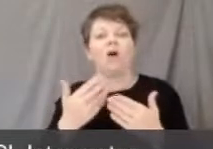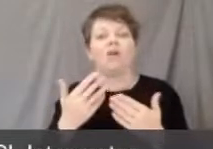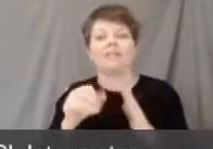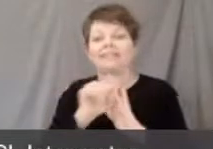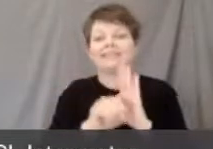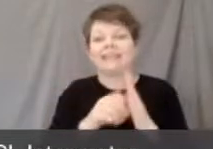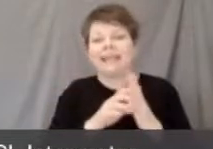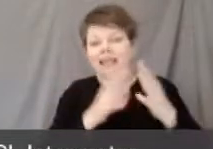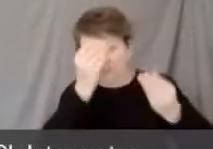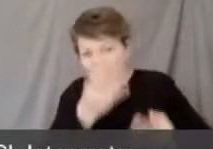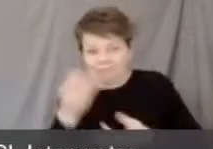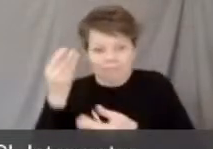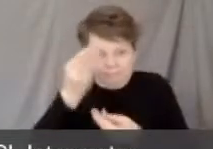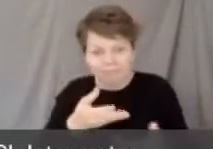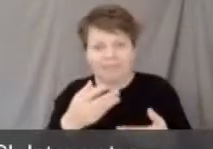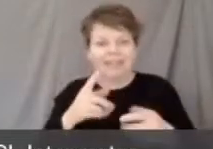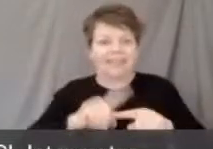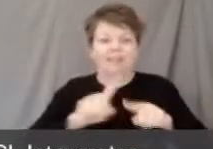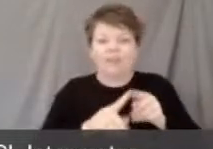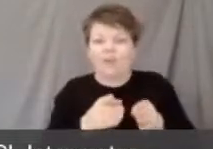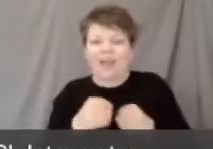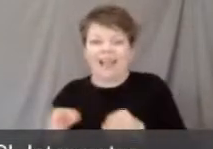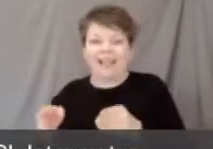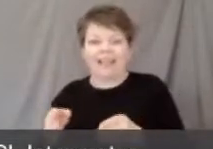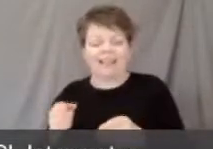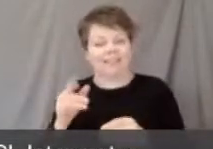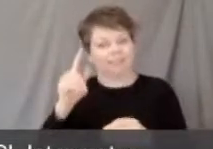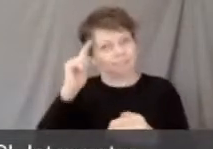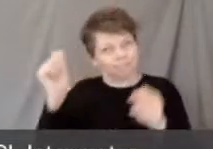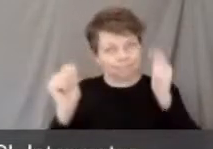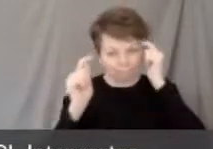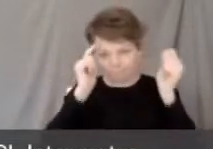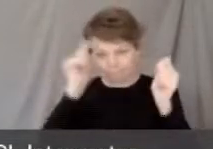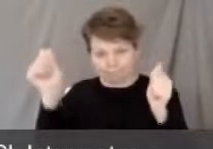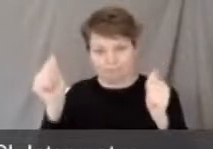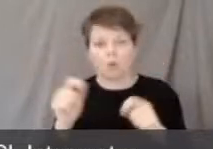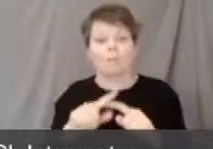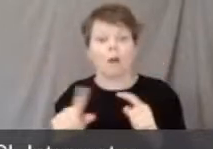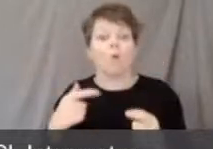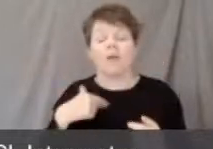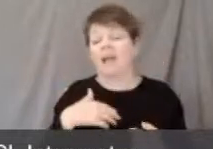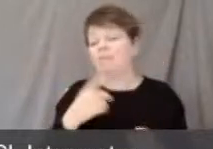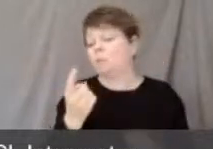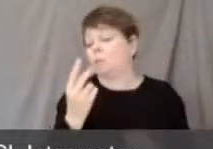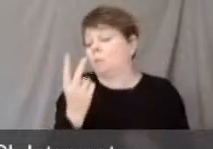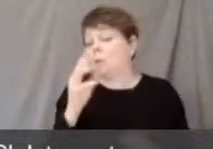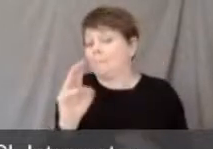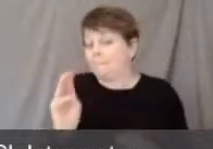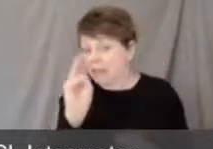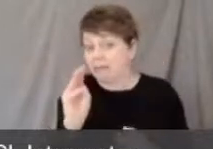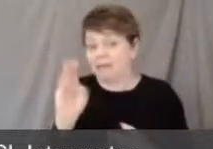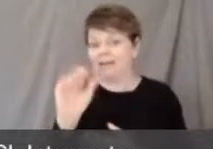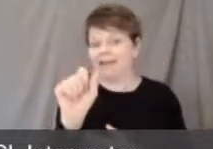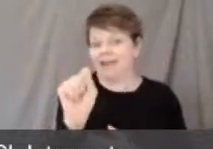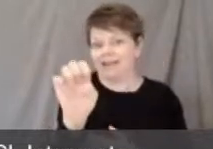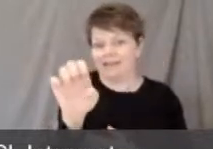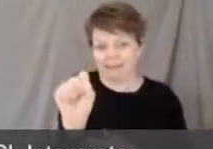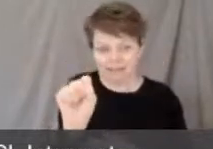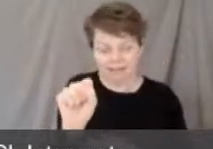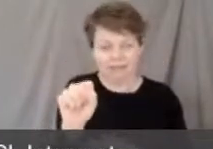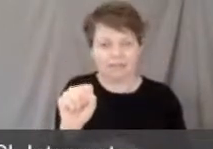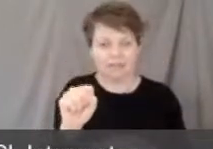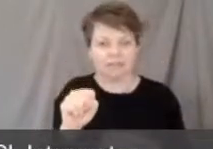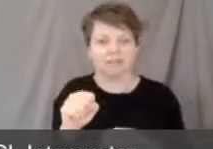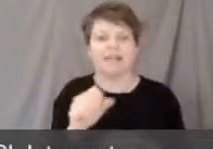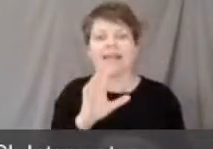It's voluntary. But the information that we have is at least a couple million cases of COVID reported in ages